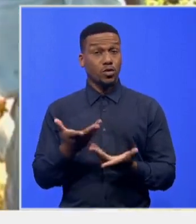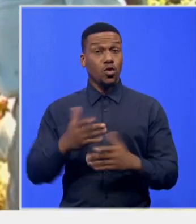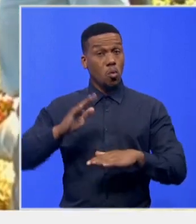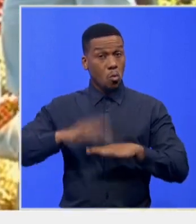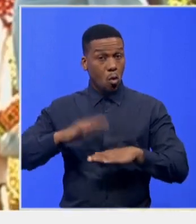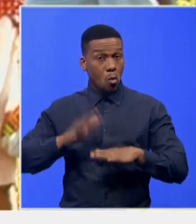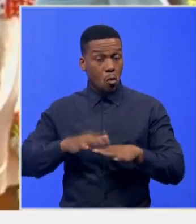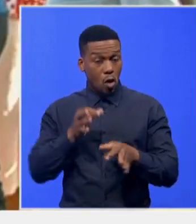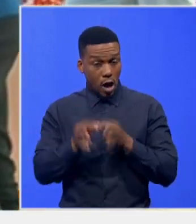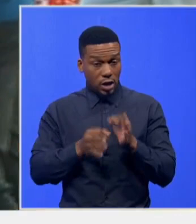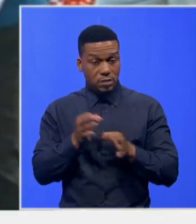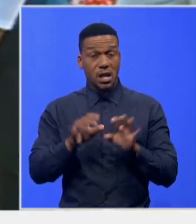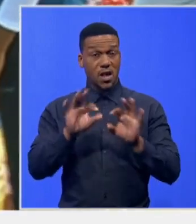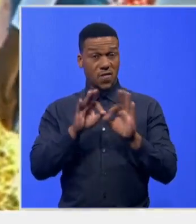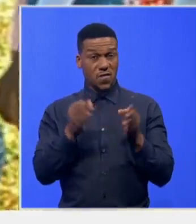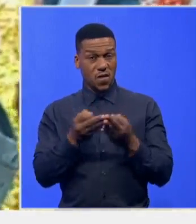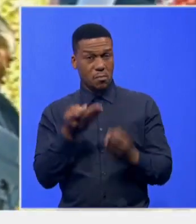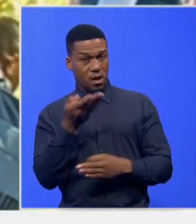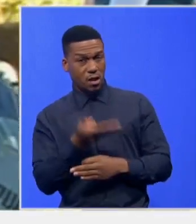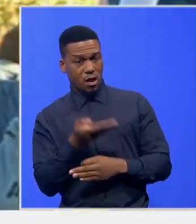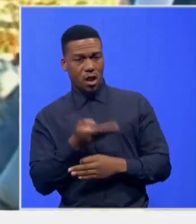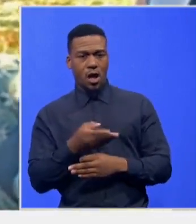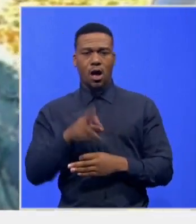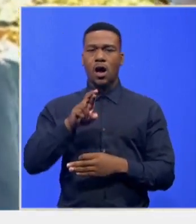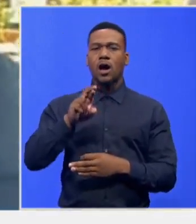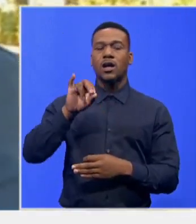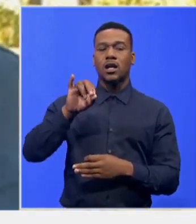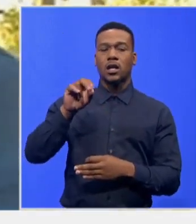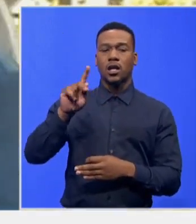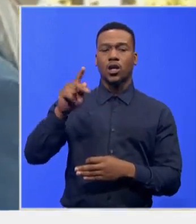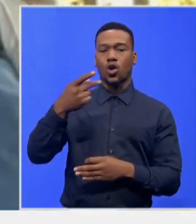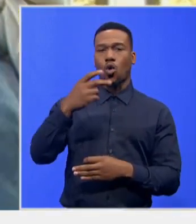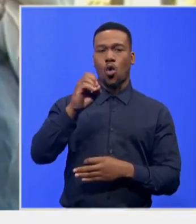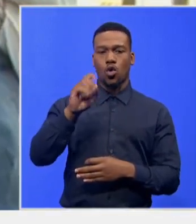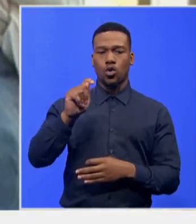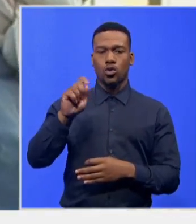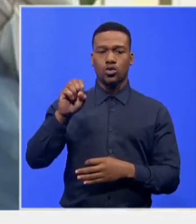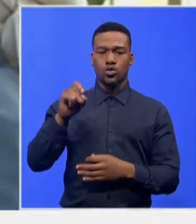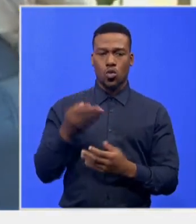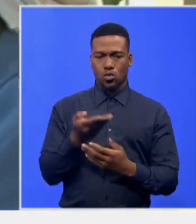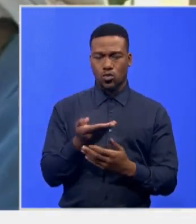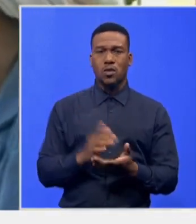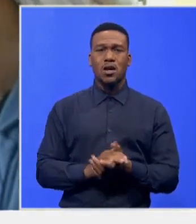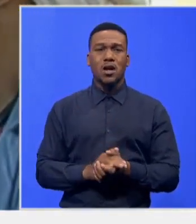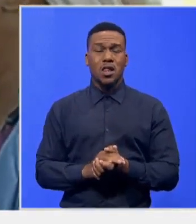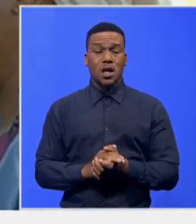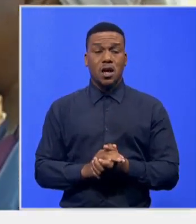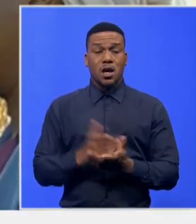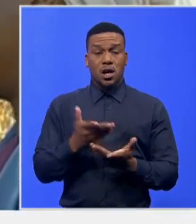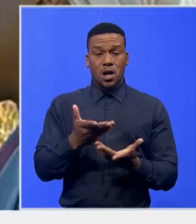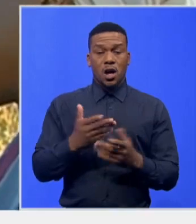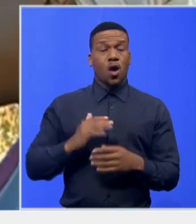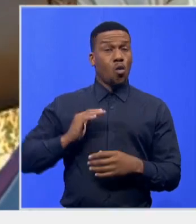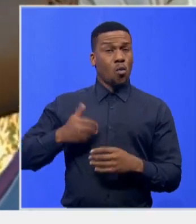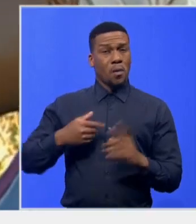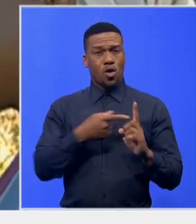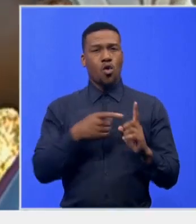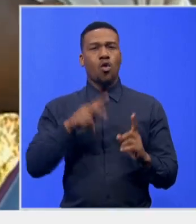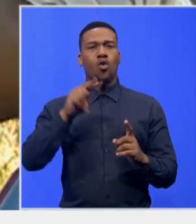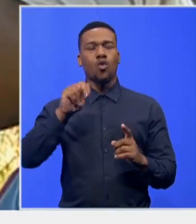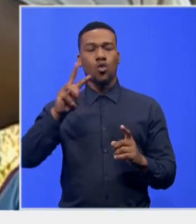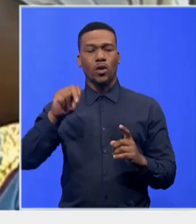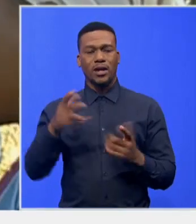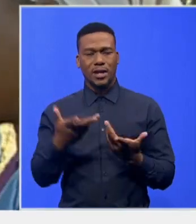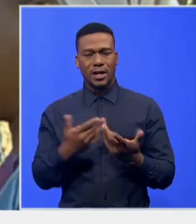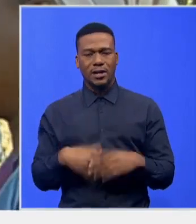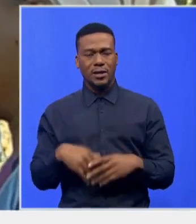the Rikodzo family, who have come here to clean the grave of their departed mother, Mrs. Nkwinika. Gabaza, thank